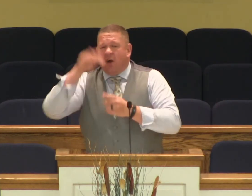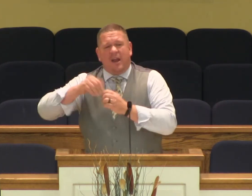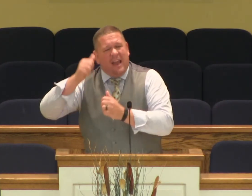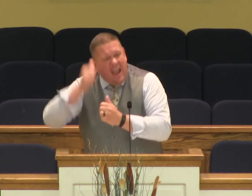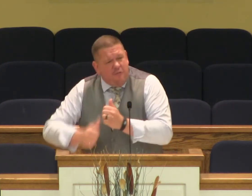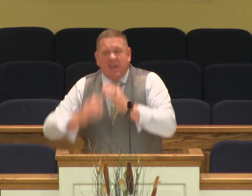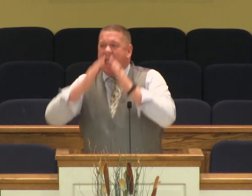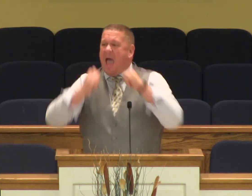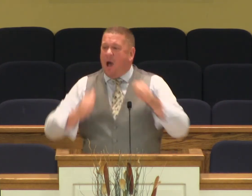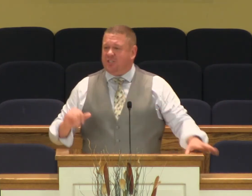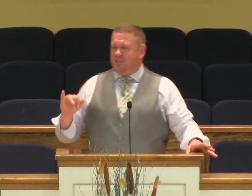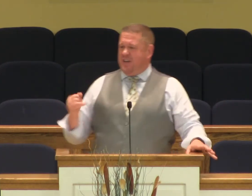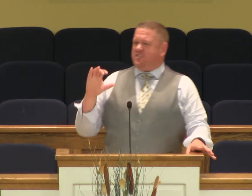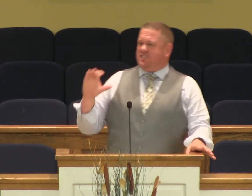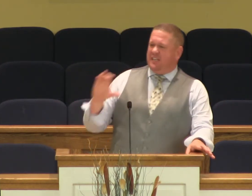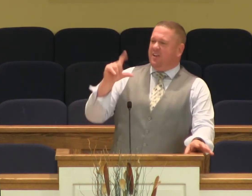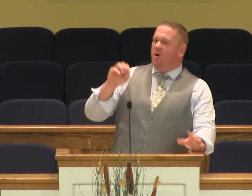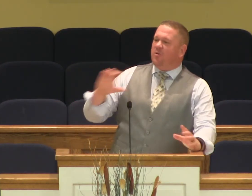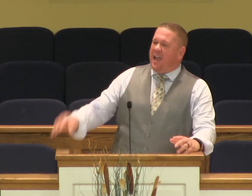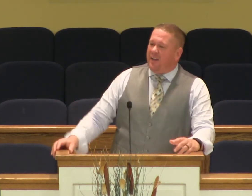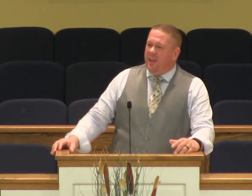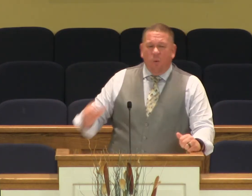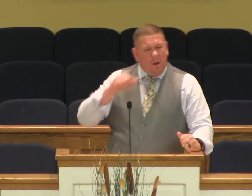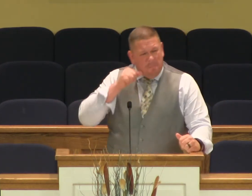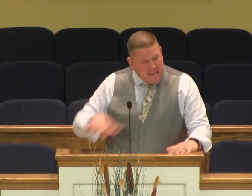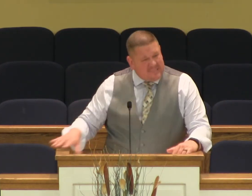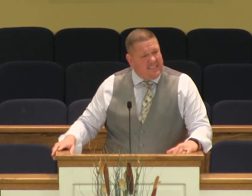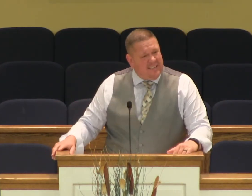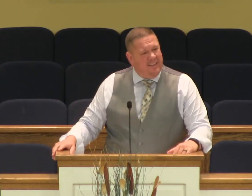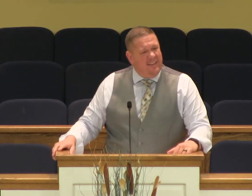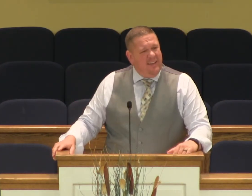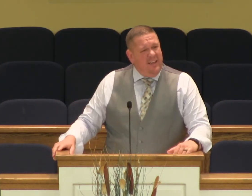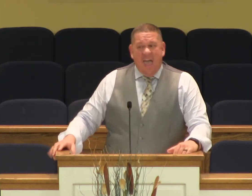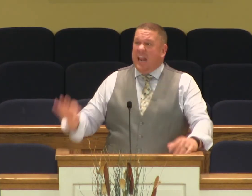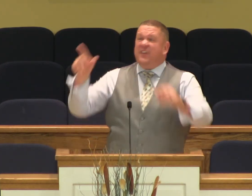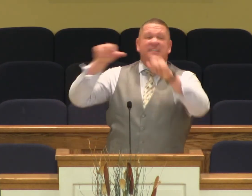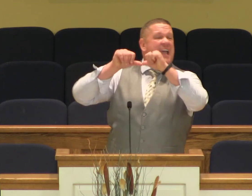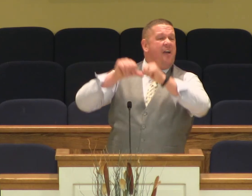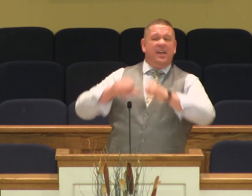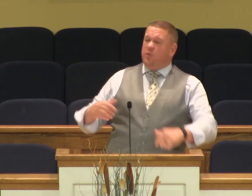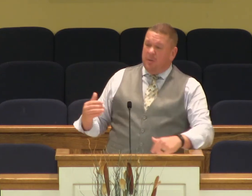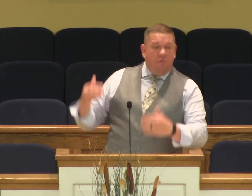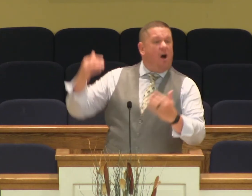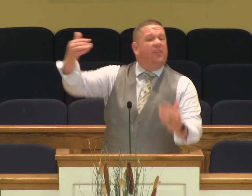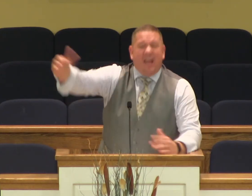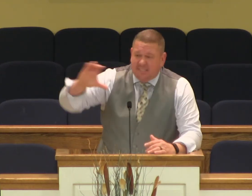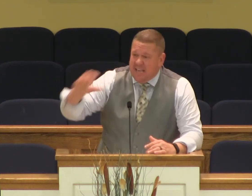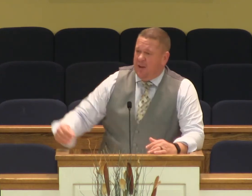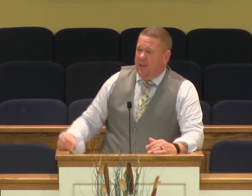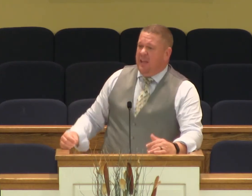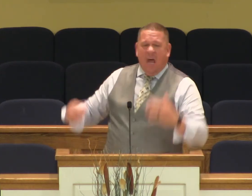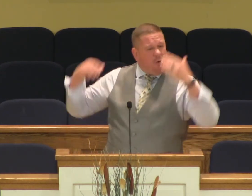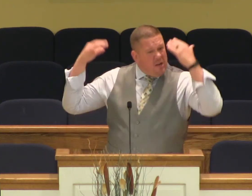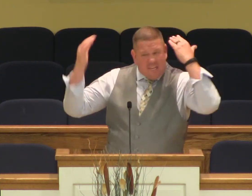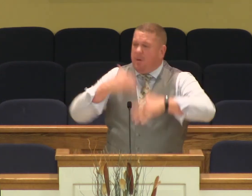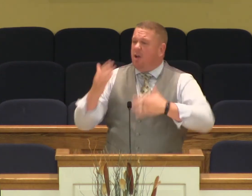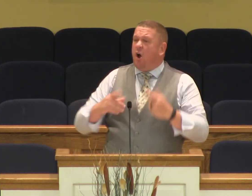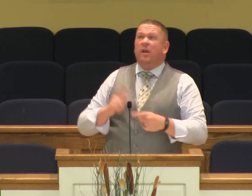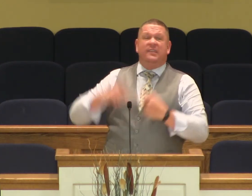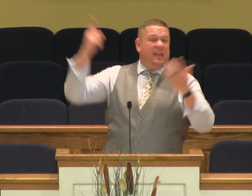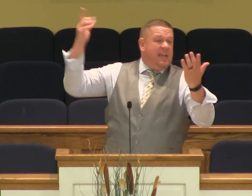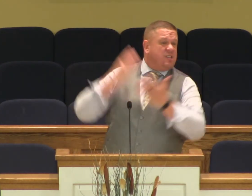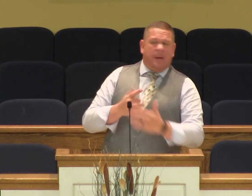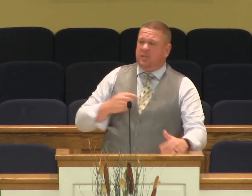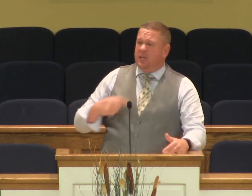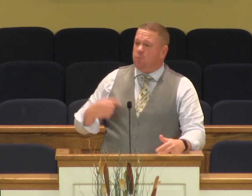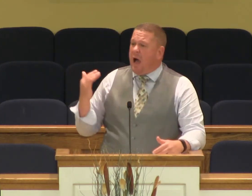word of God in every house in Jefferson City and Cole County. What a blessing. And if he tarries, we're going to move on to the next county. And we're going to keep on going